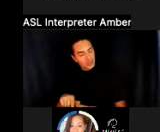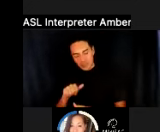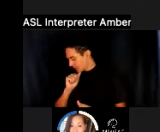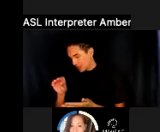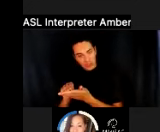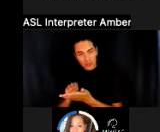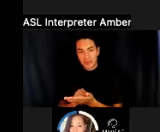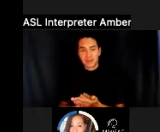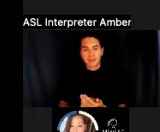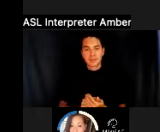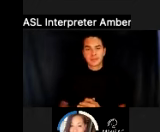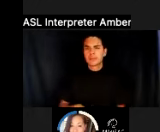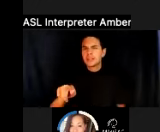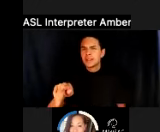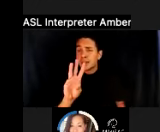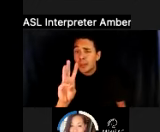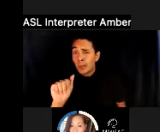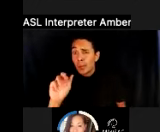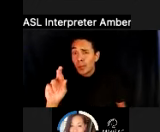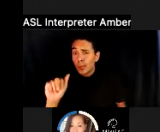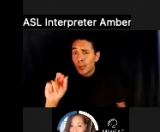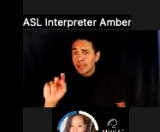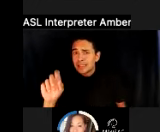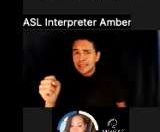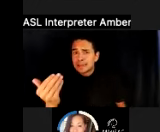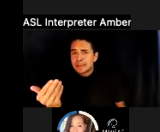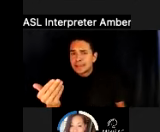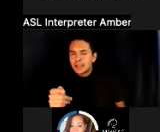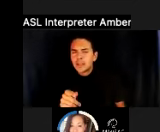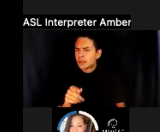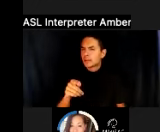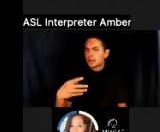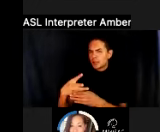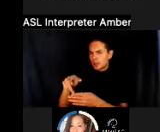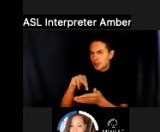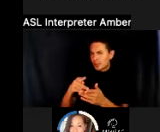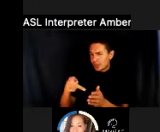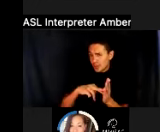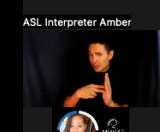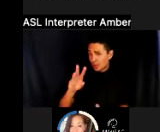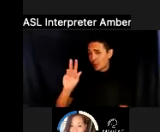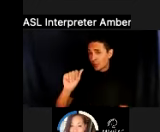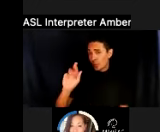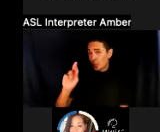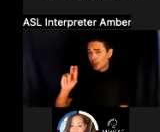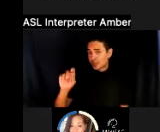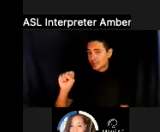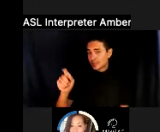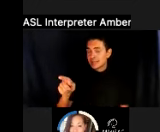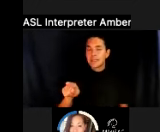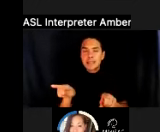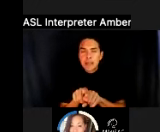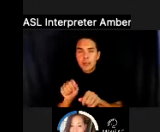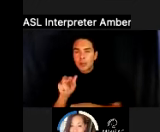What about warrants? Okay, so can you, I'm not sure what about warrants. Same with warrants, if it's not